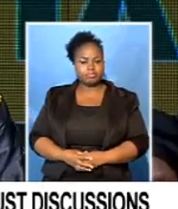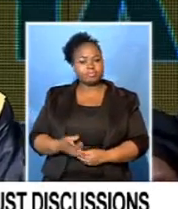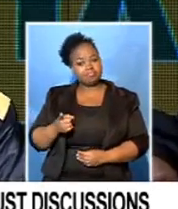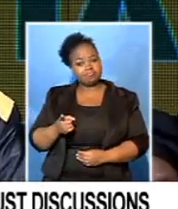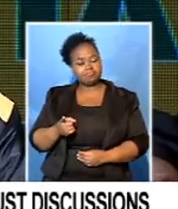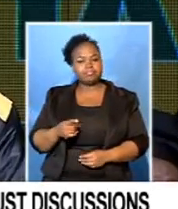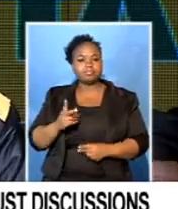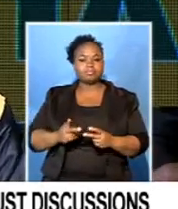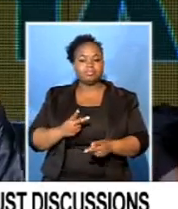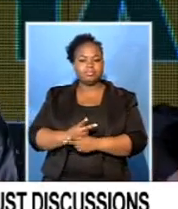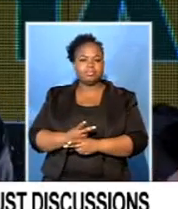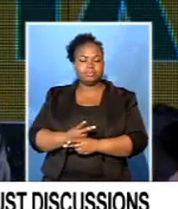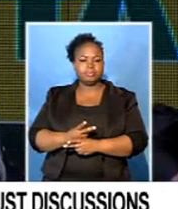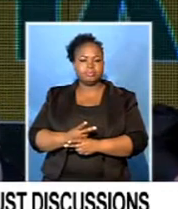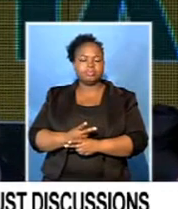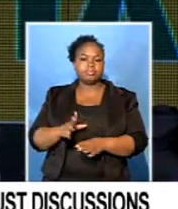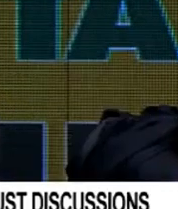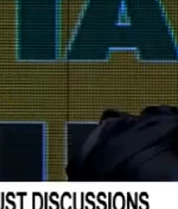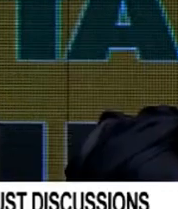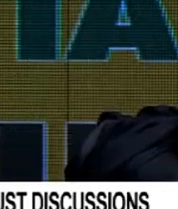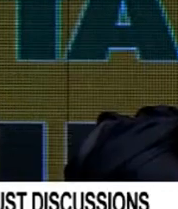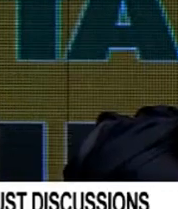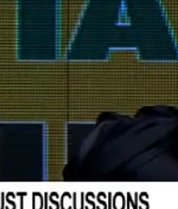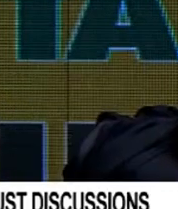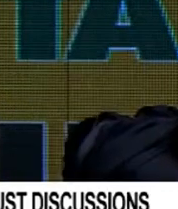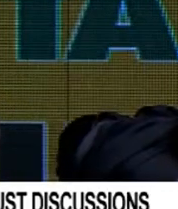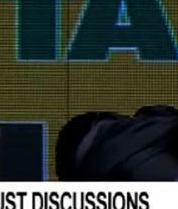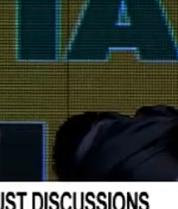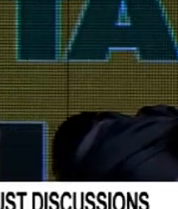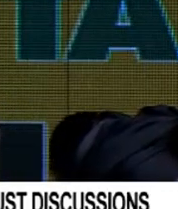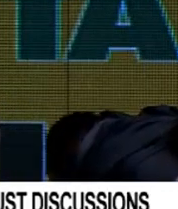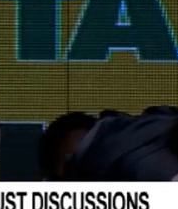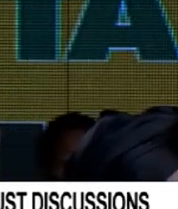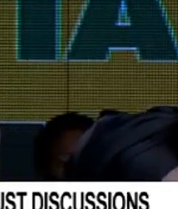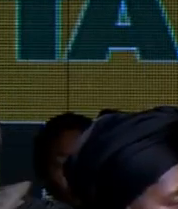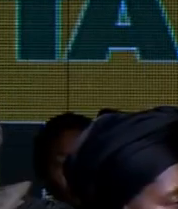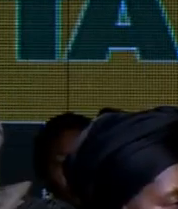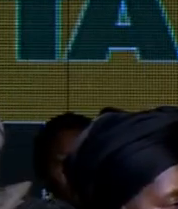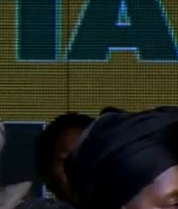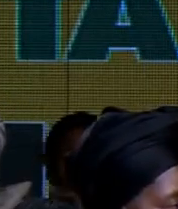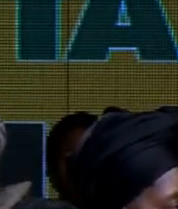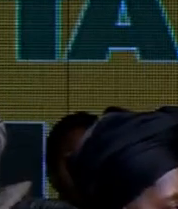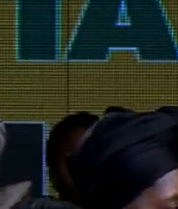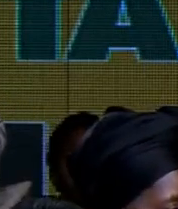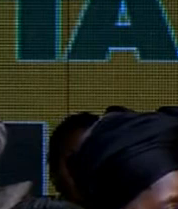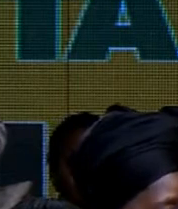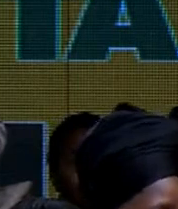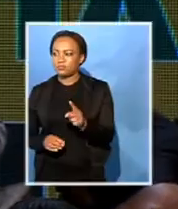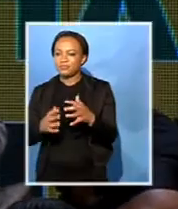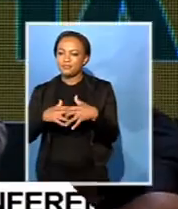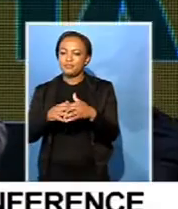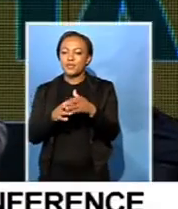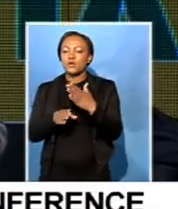Its components include the creation of jobs, accelerating shared